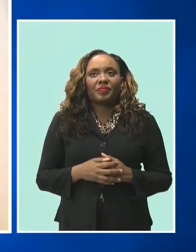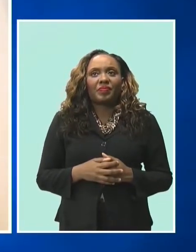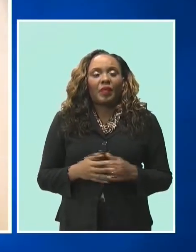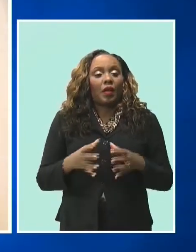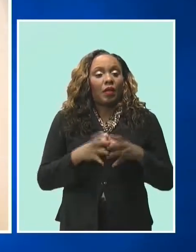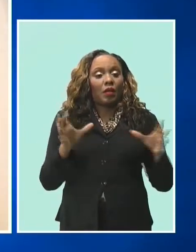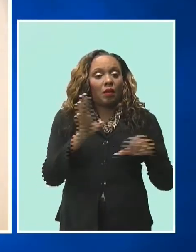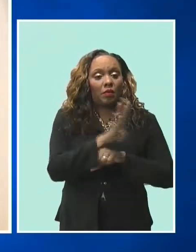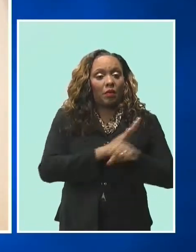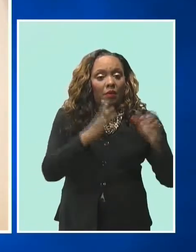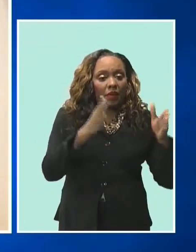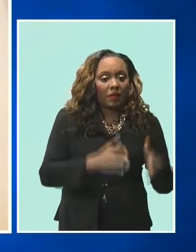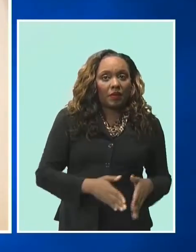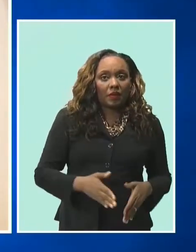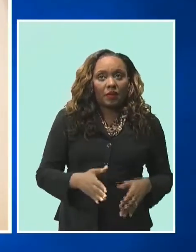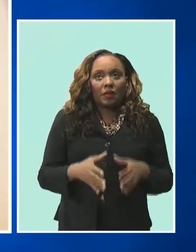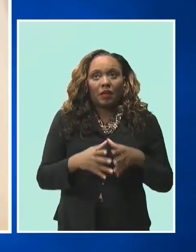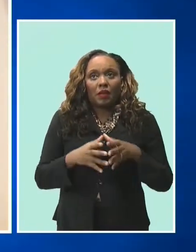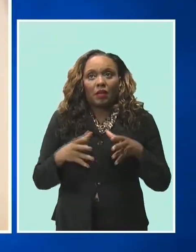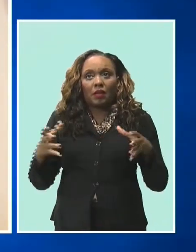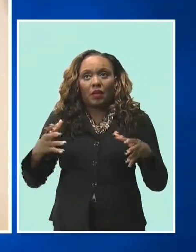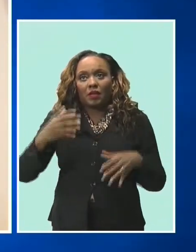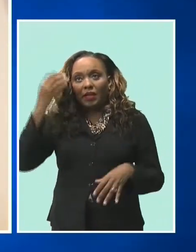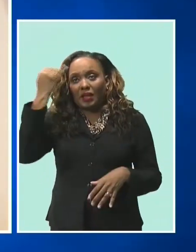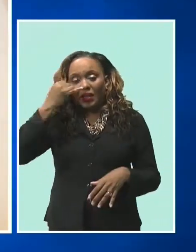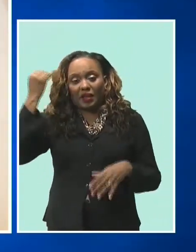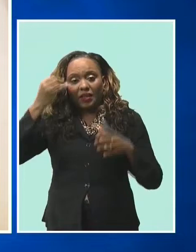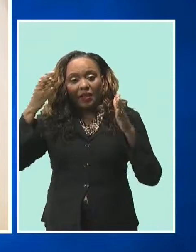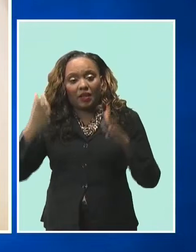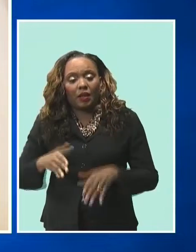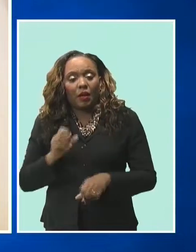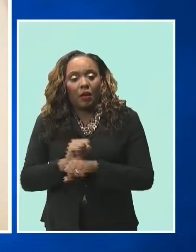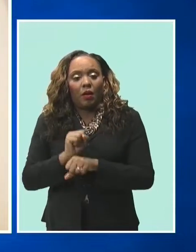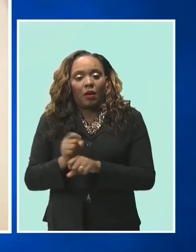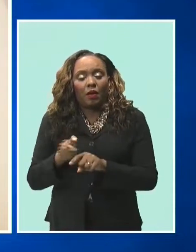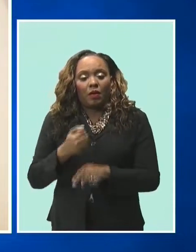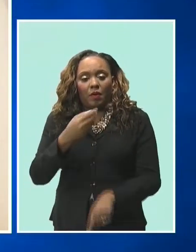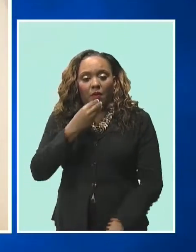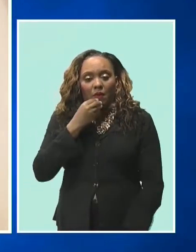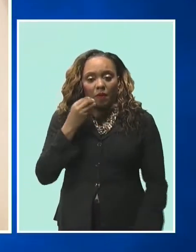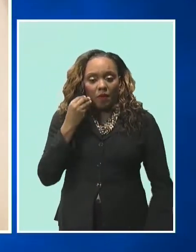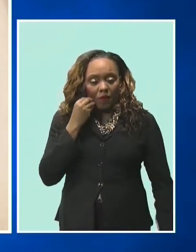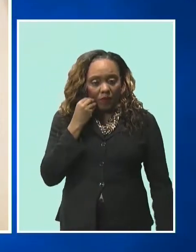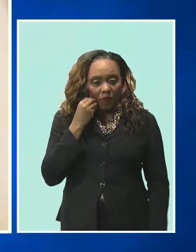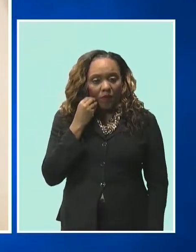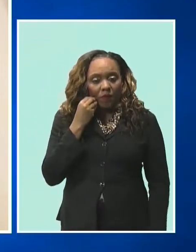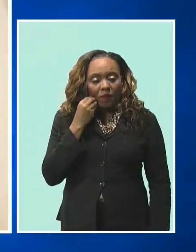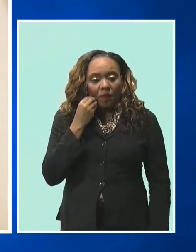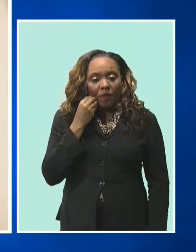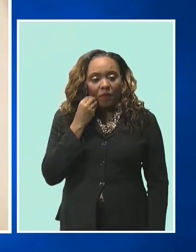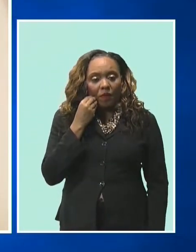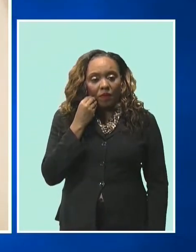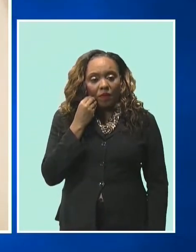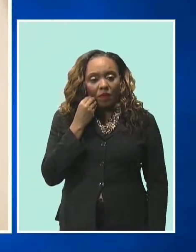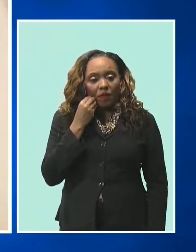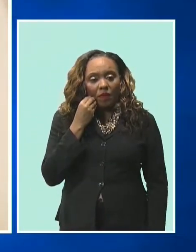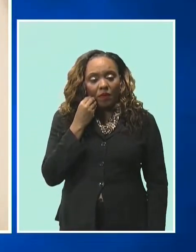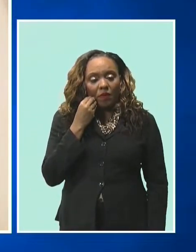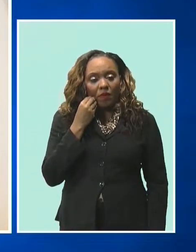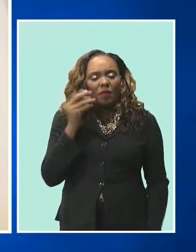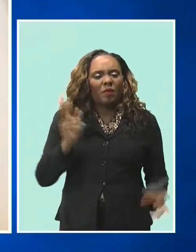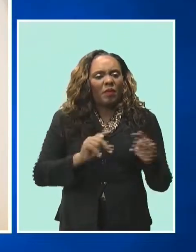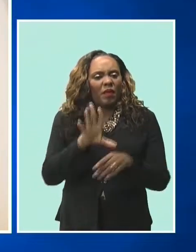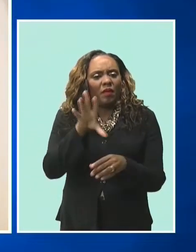Italians in general are working from home, which is called smart working, especially those in the